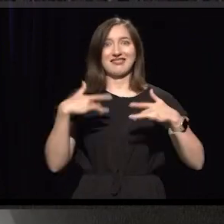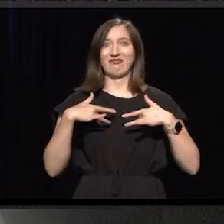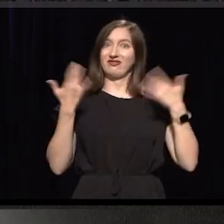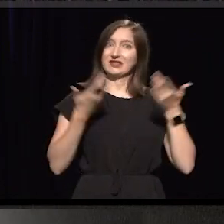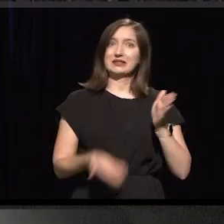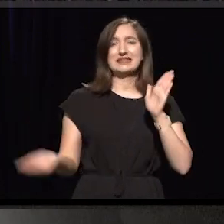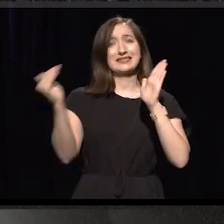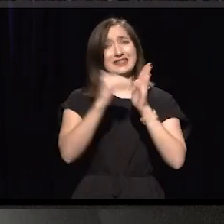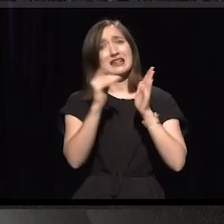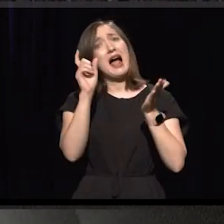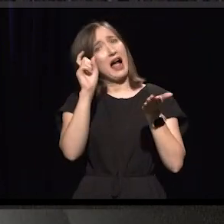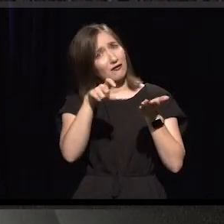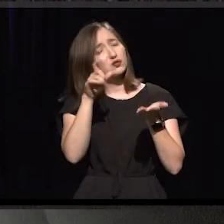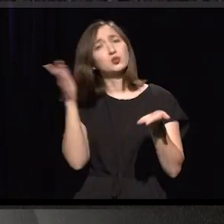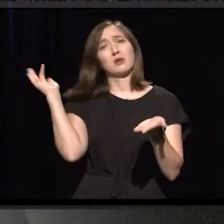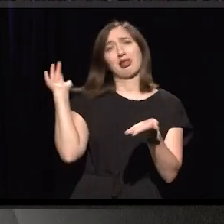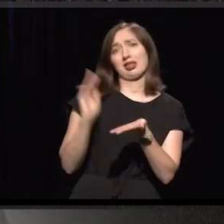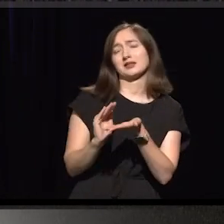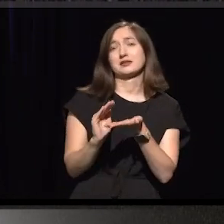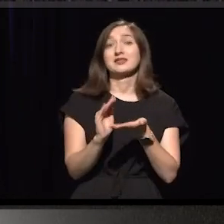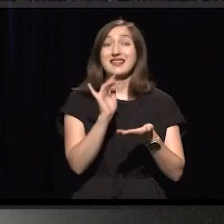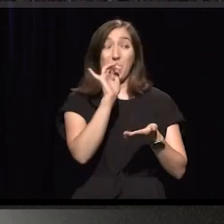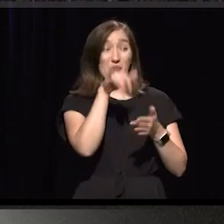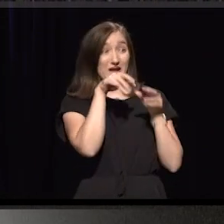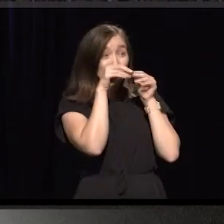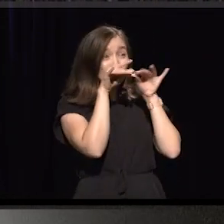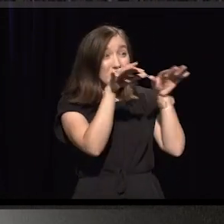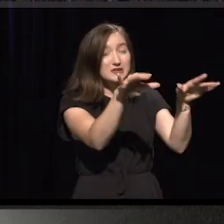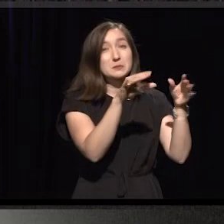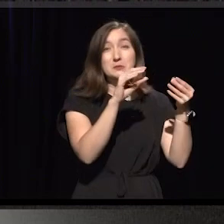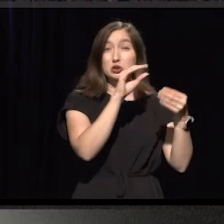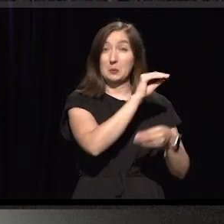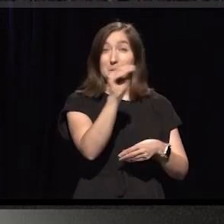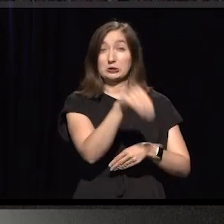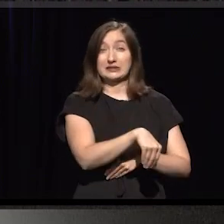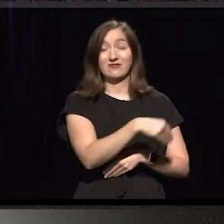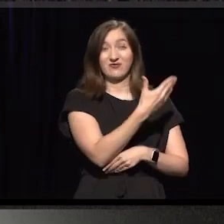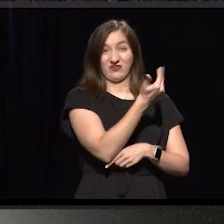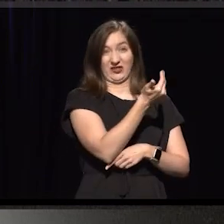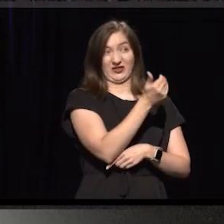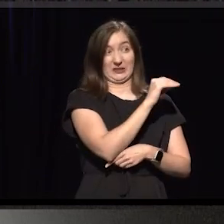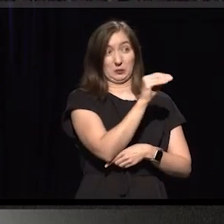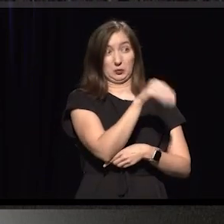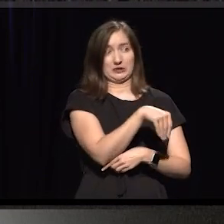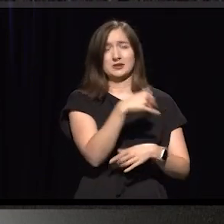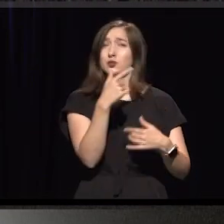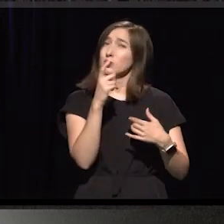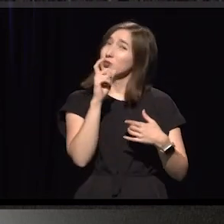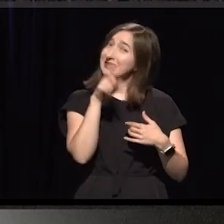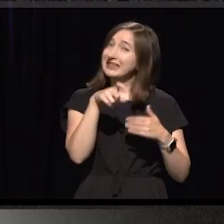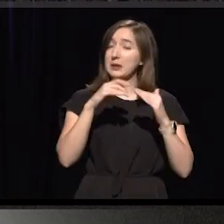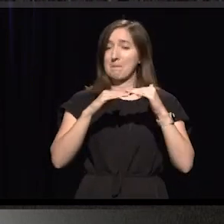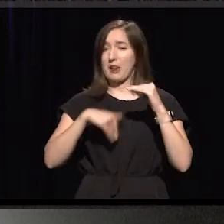Again, the last time we reported it was at 15%. We need to be below 5%, and it's coming down slowly, but keep up the